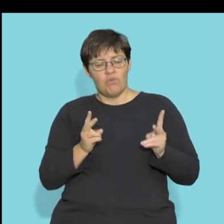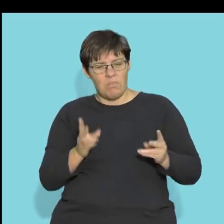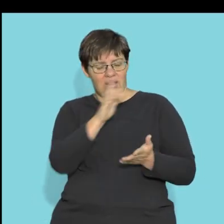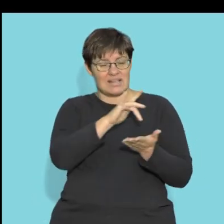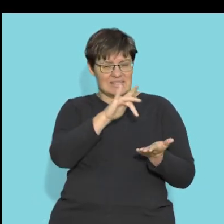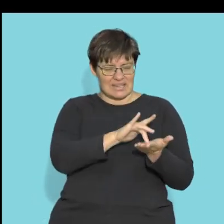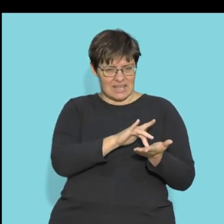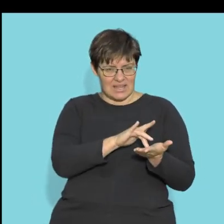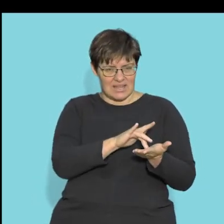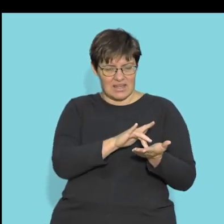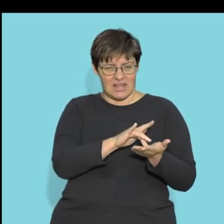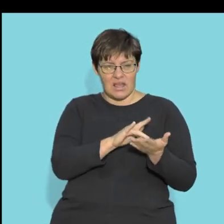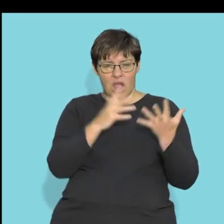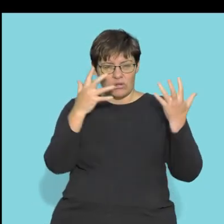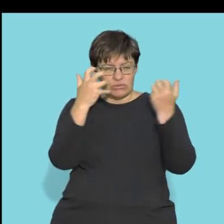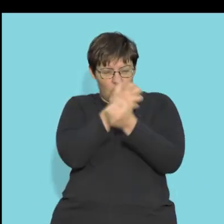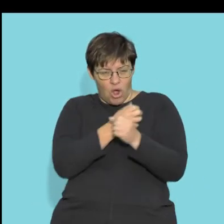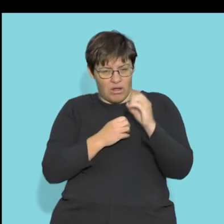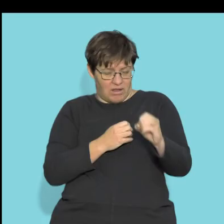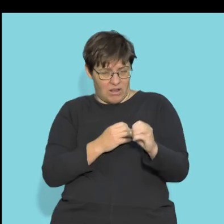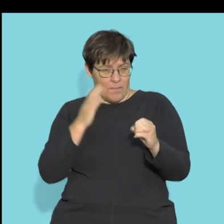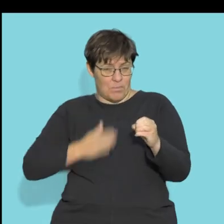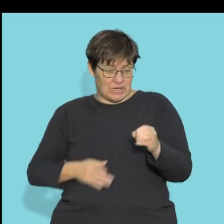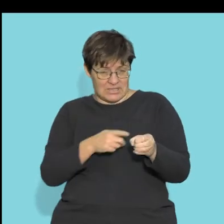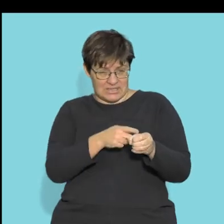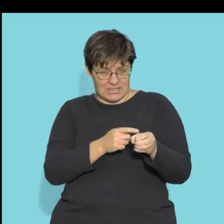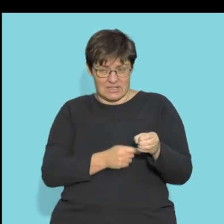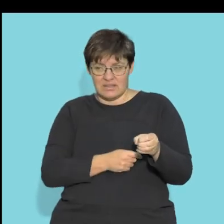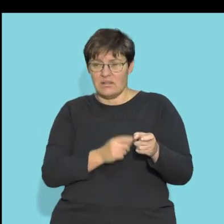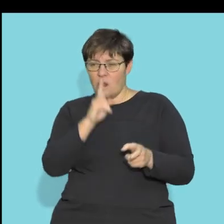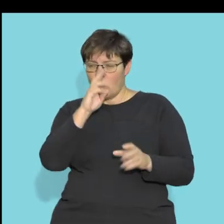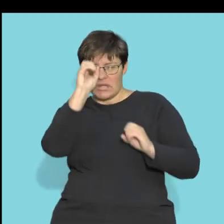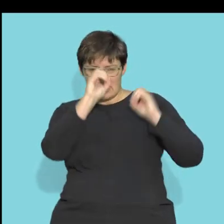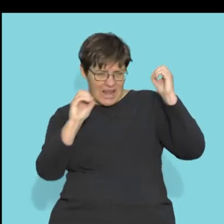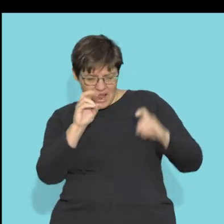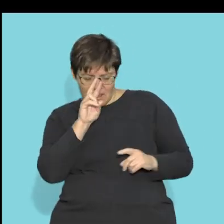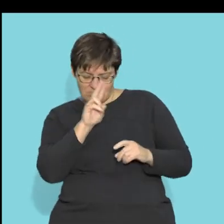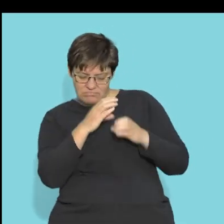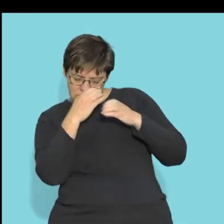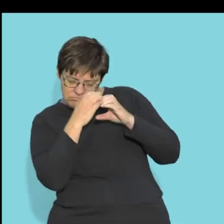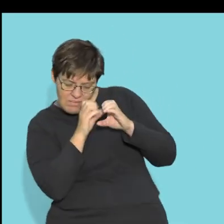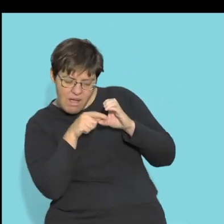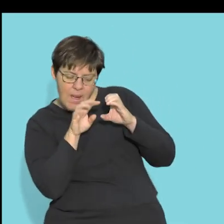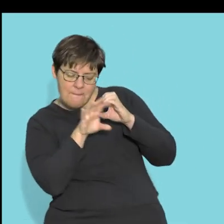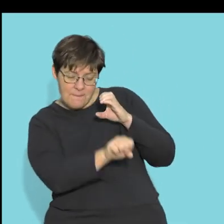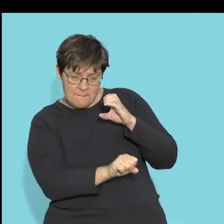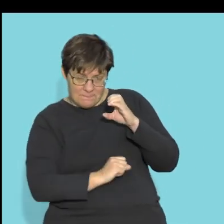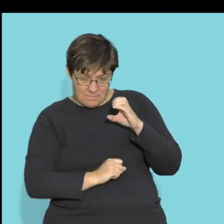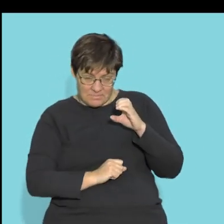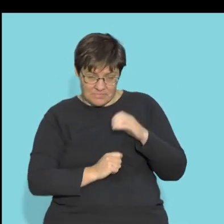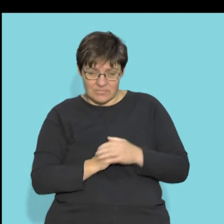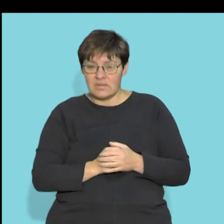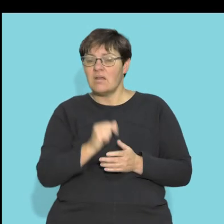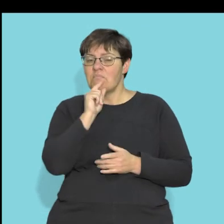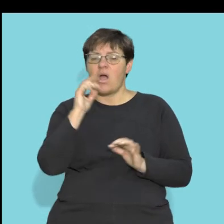we've got a very dark staining body. That's when we look at the cells, it's what we see most often. Don't get